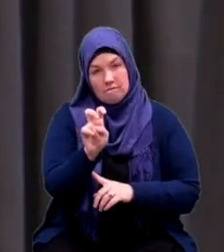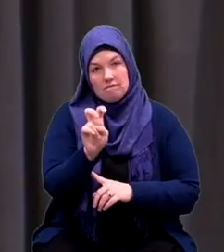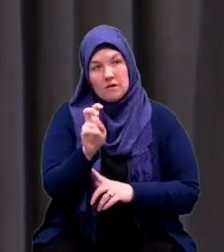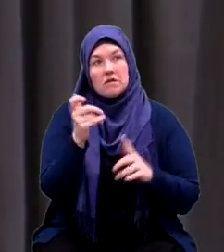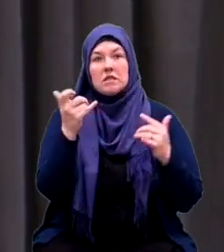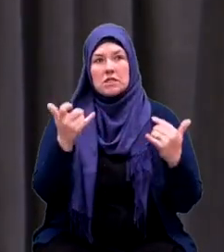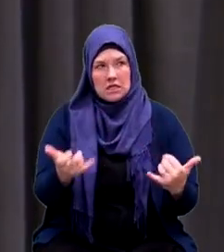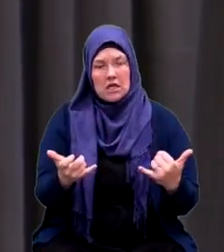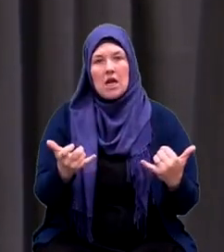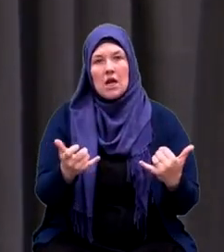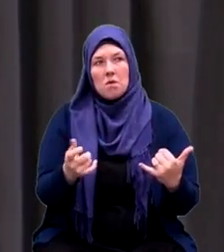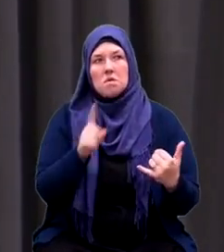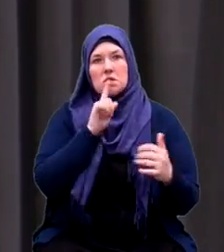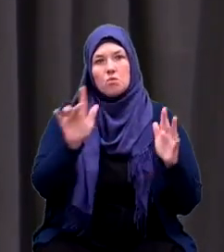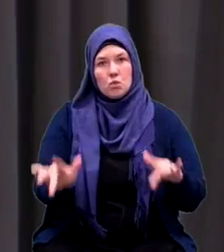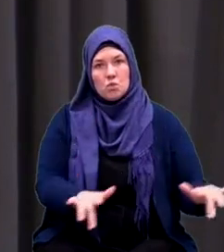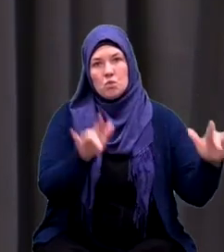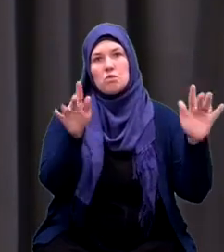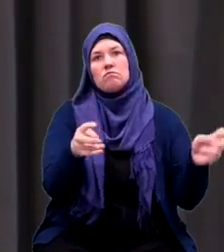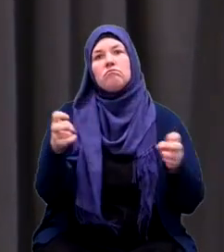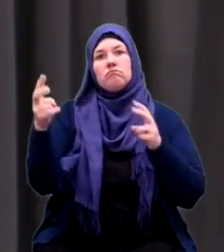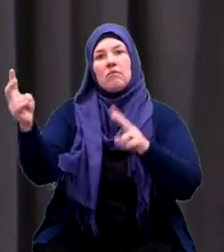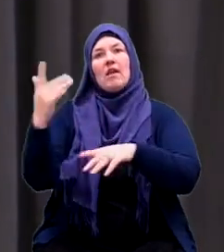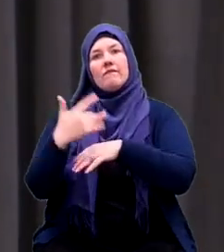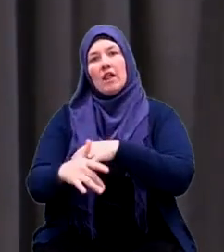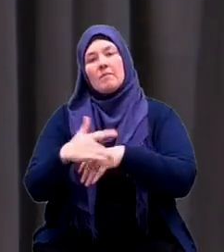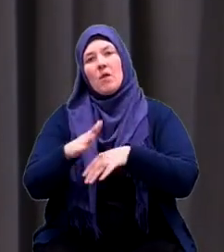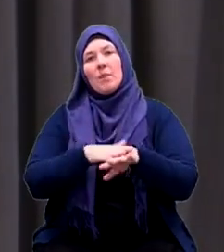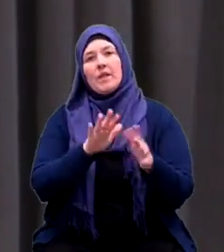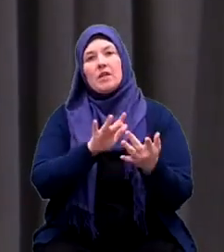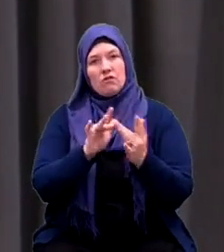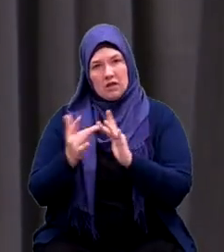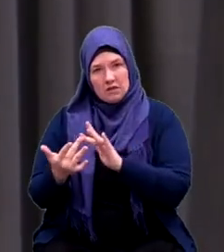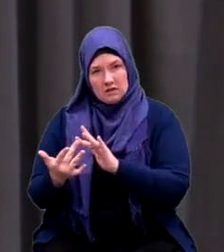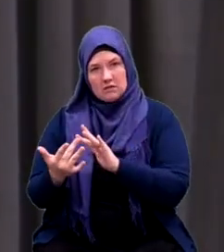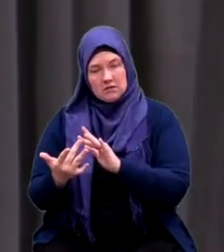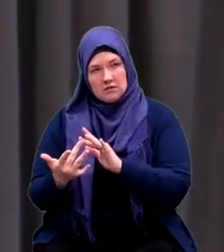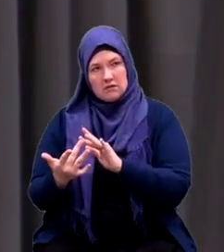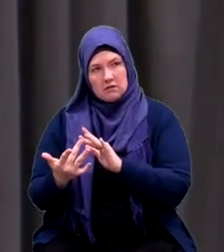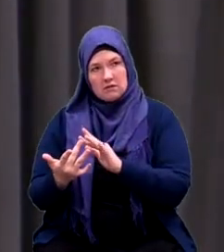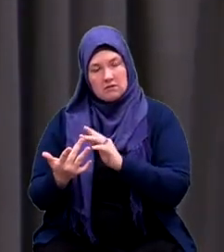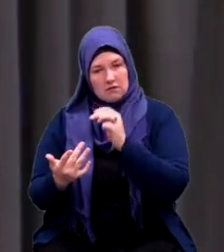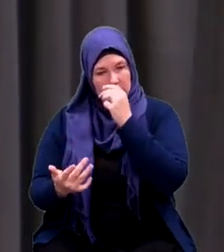least now it is recorded and available on the internet.